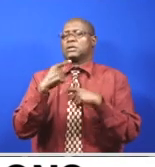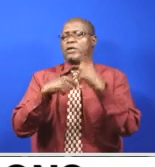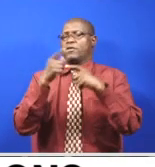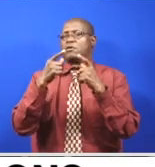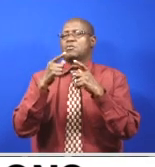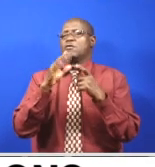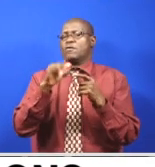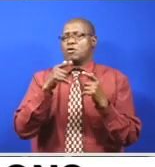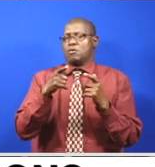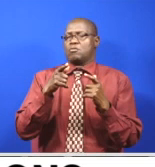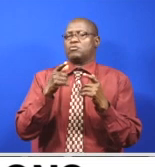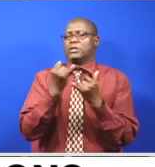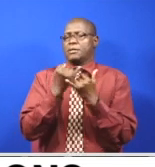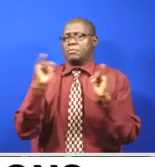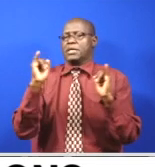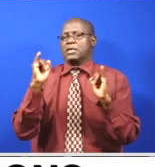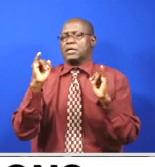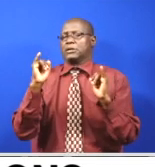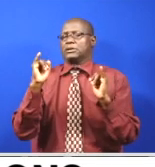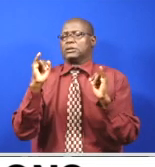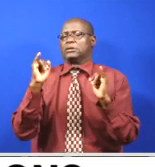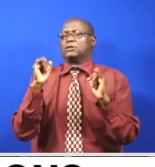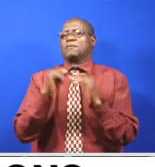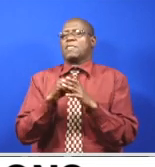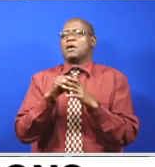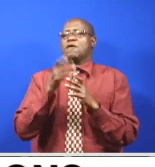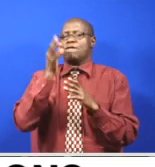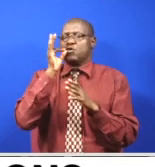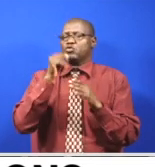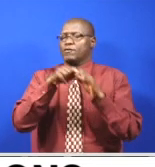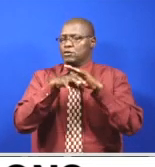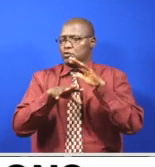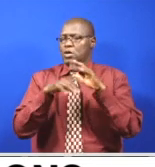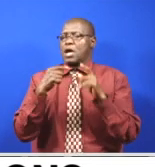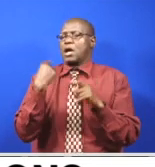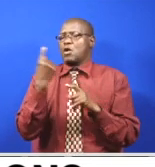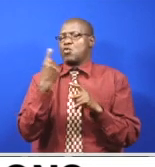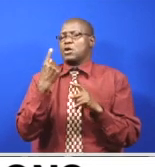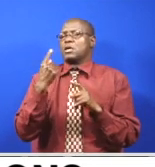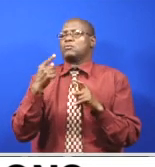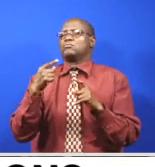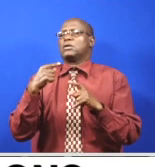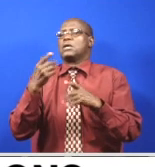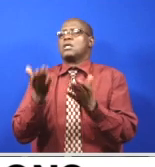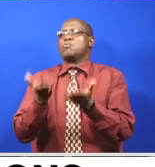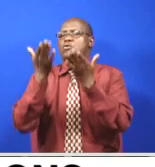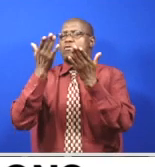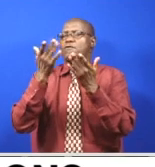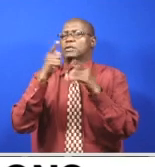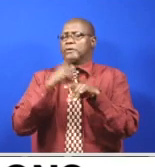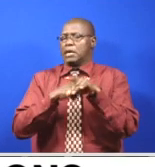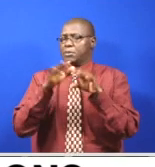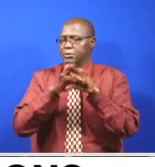right from independence. The fruits of devolution can only be realized when participatory